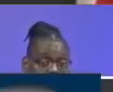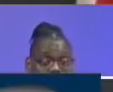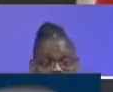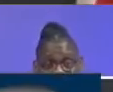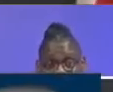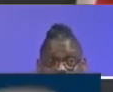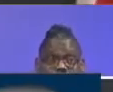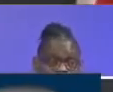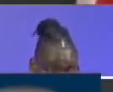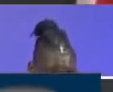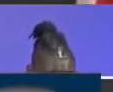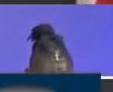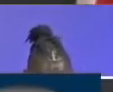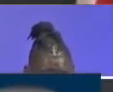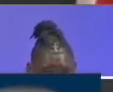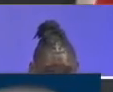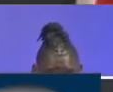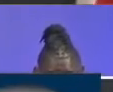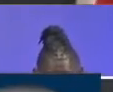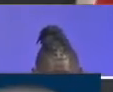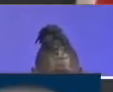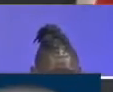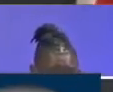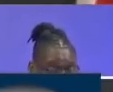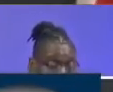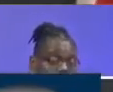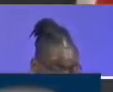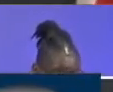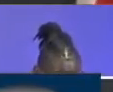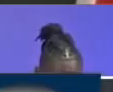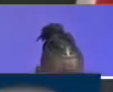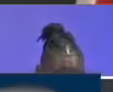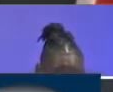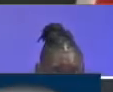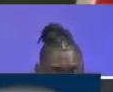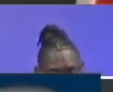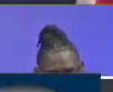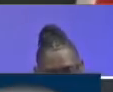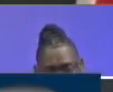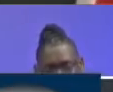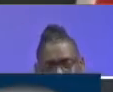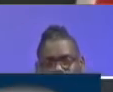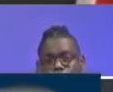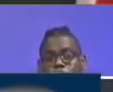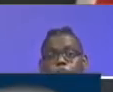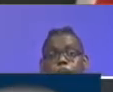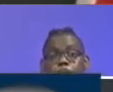having not left behind thousands and thousands of bodies.